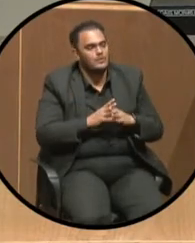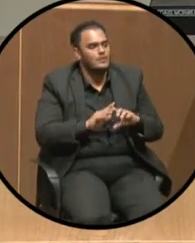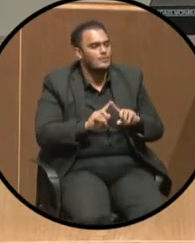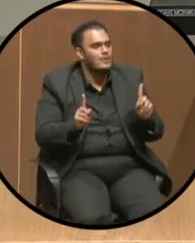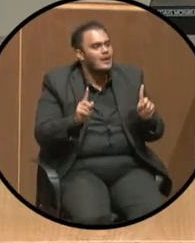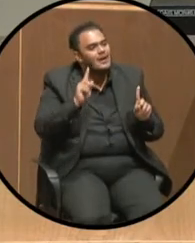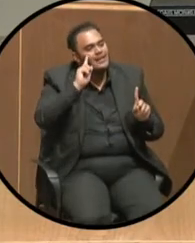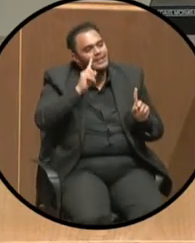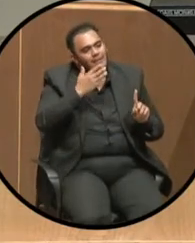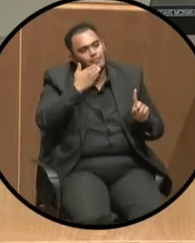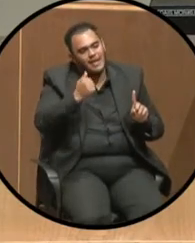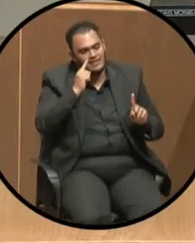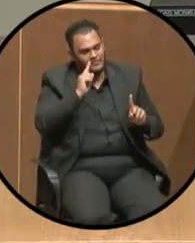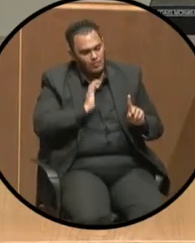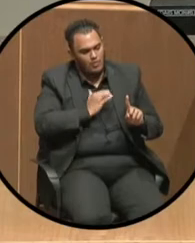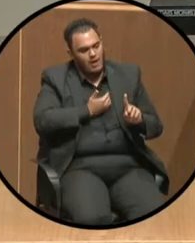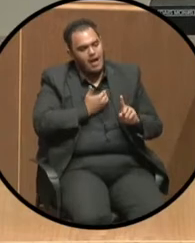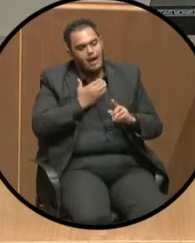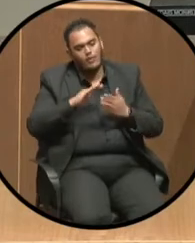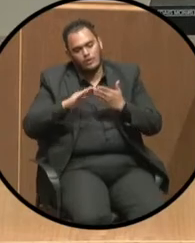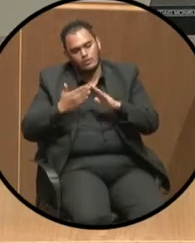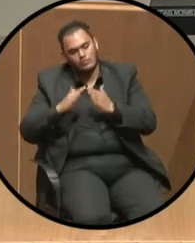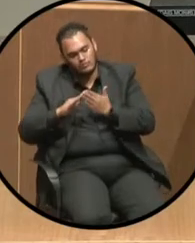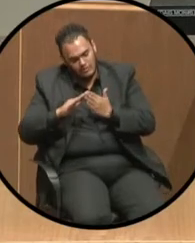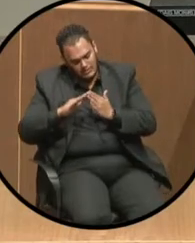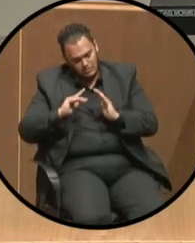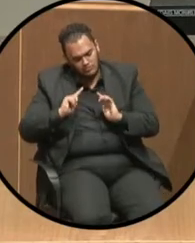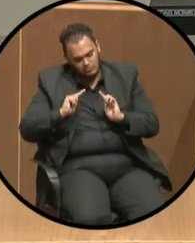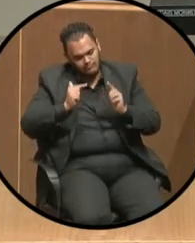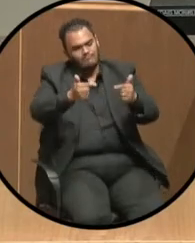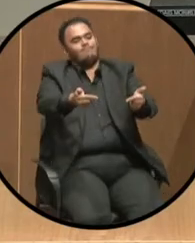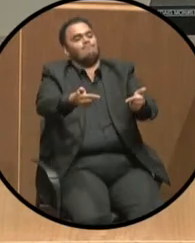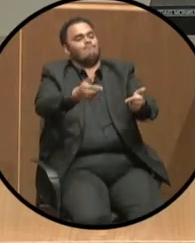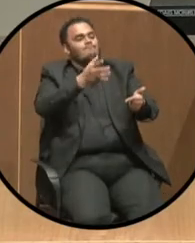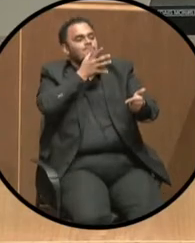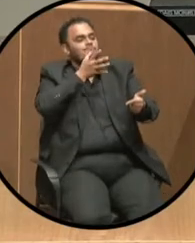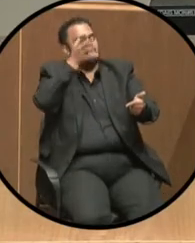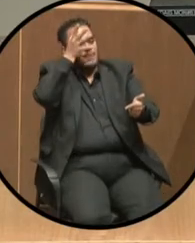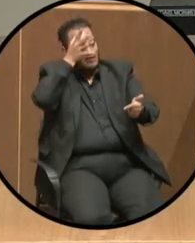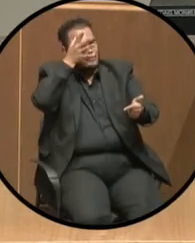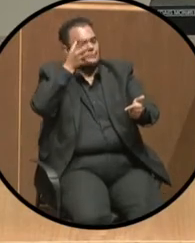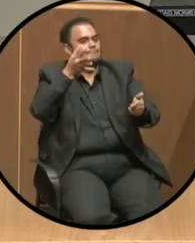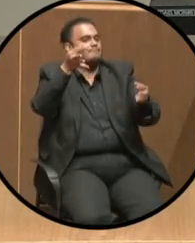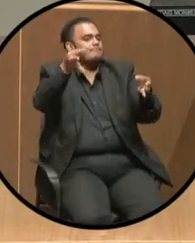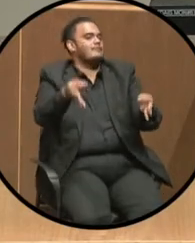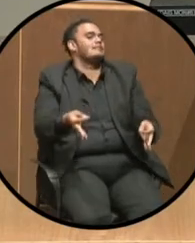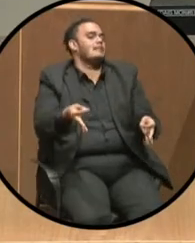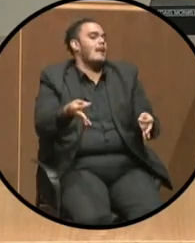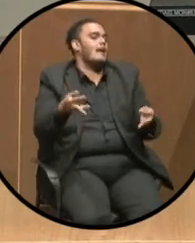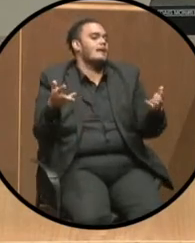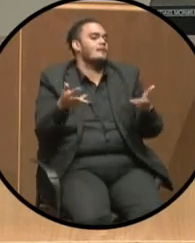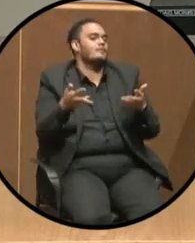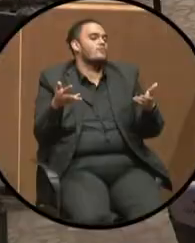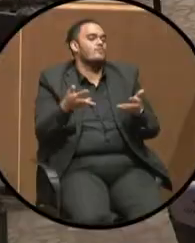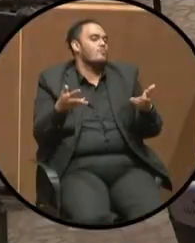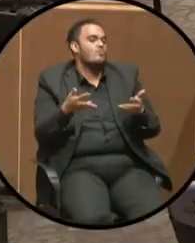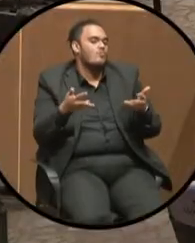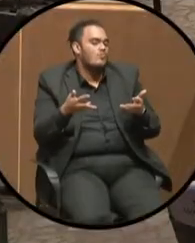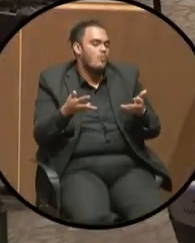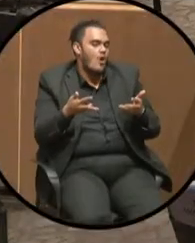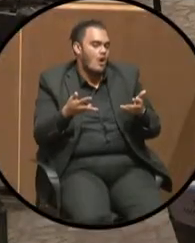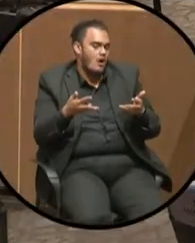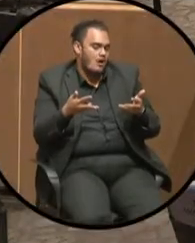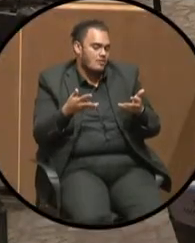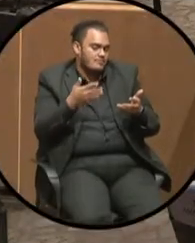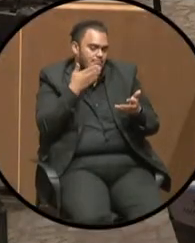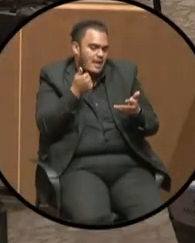our community to move forward, and I think it's best left in the hand of the parents to decide what's best for the children, so I will support this policy today. Thank you. Thank